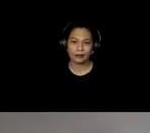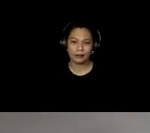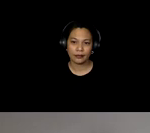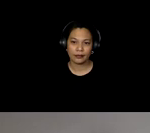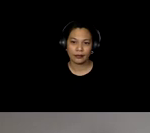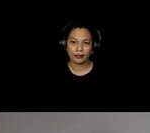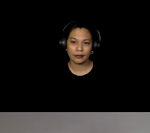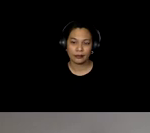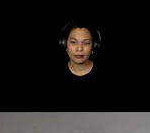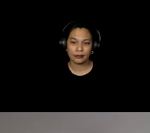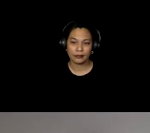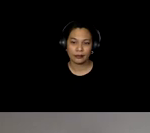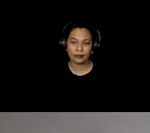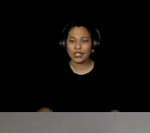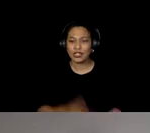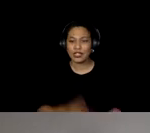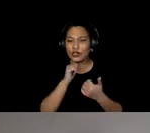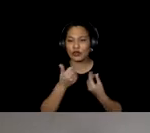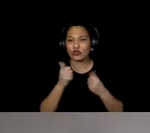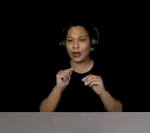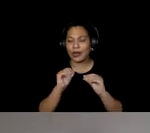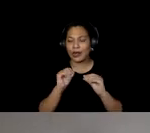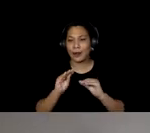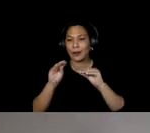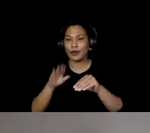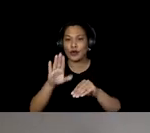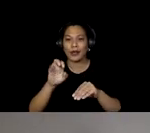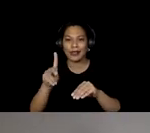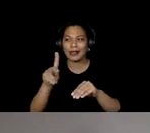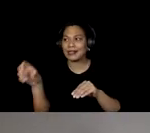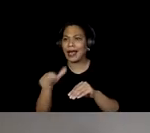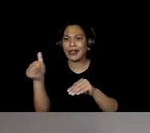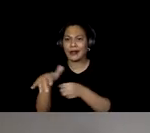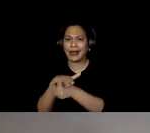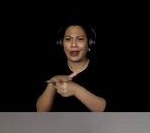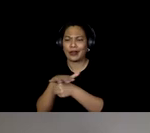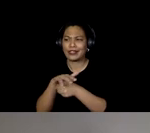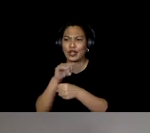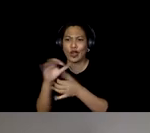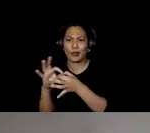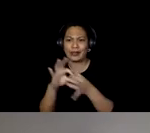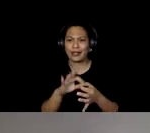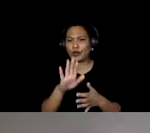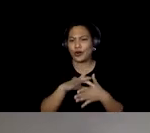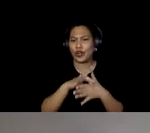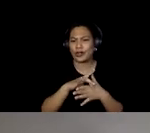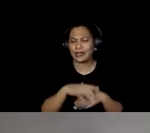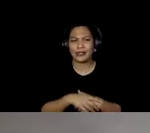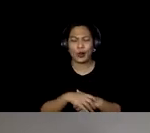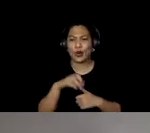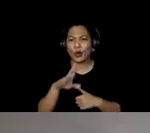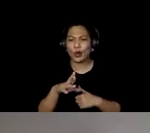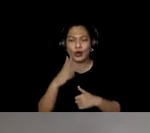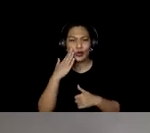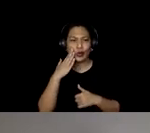your link out there into out of context places like forums or I'm sure you've been on blogs and read